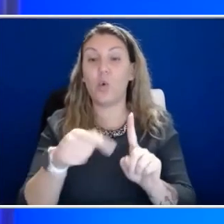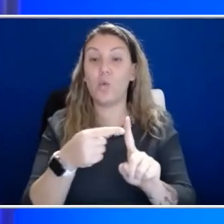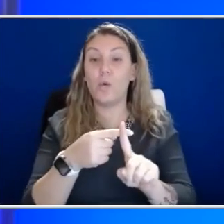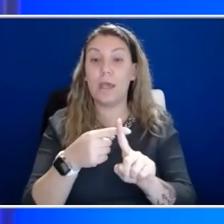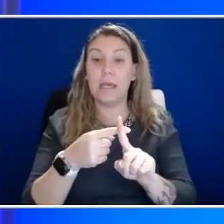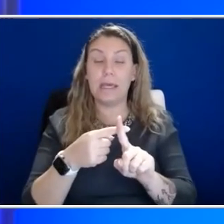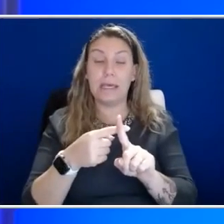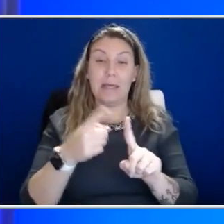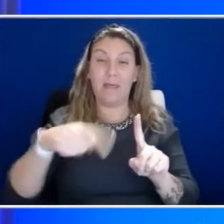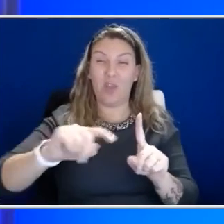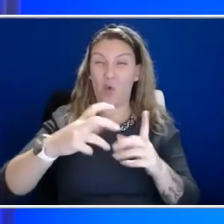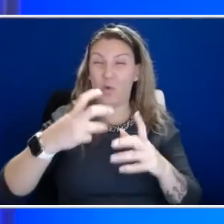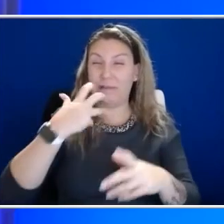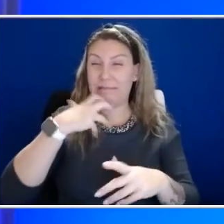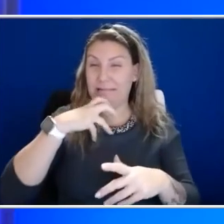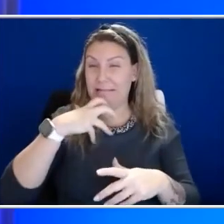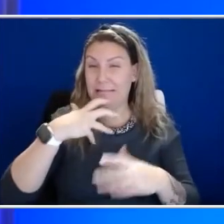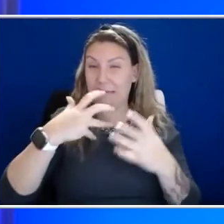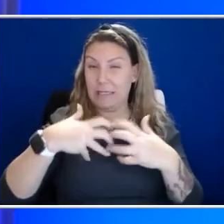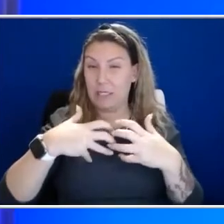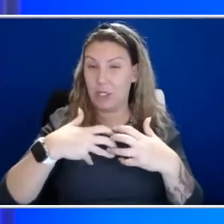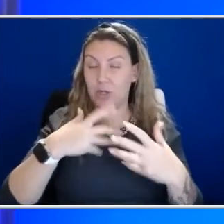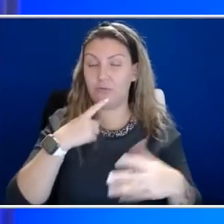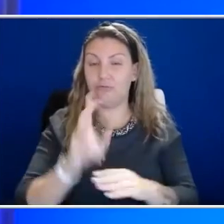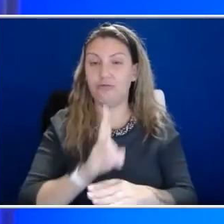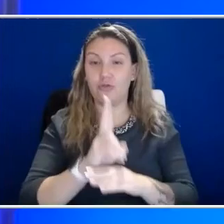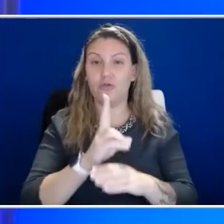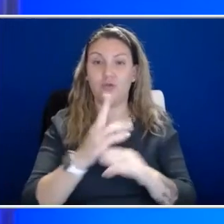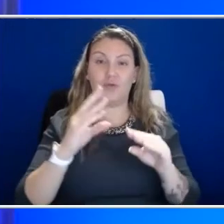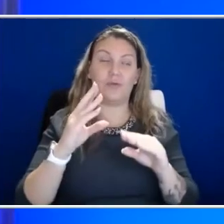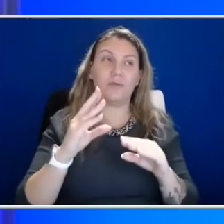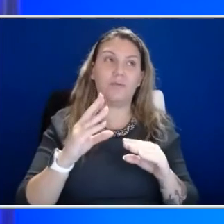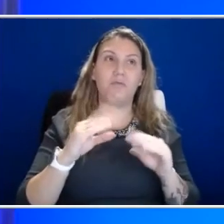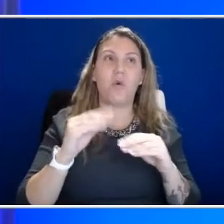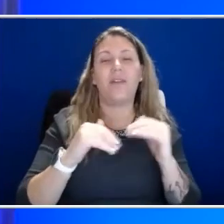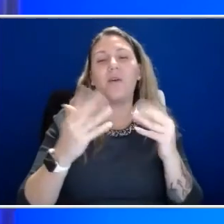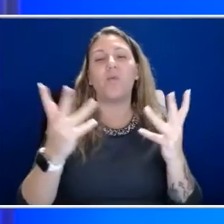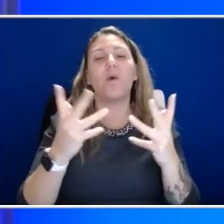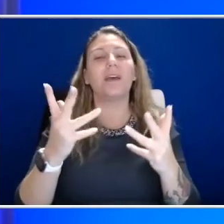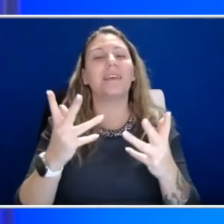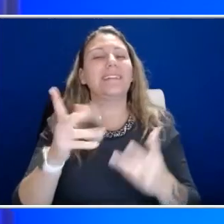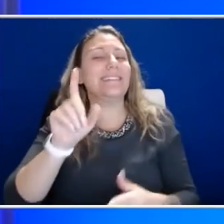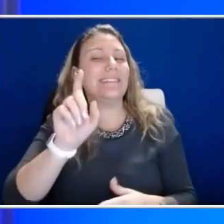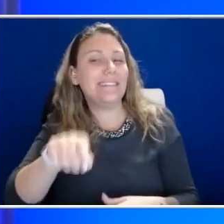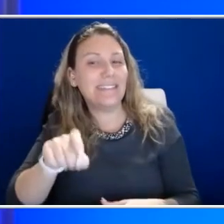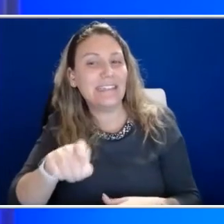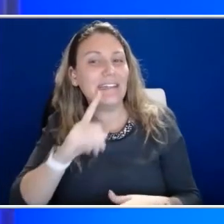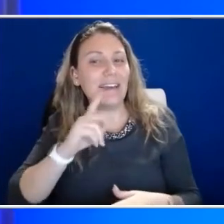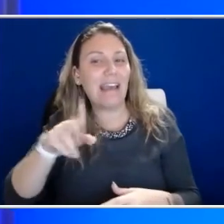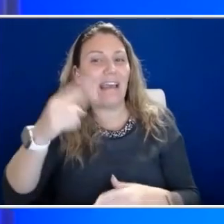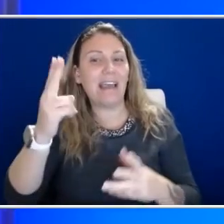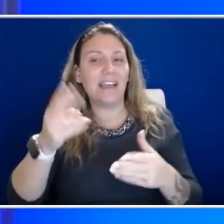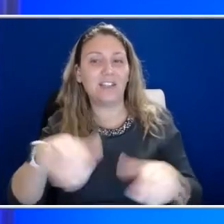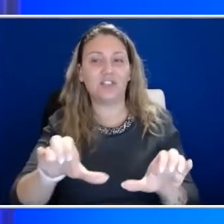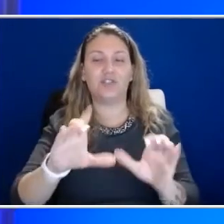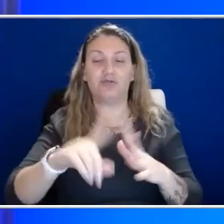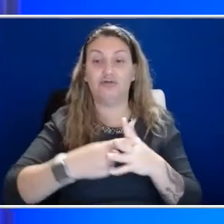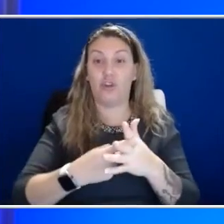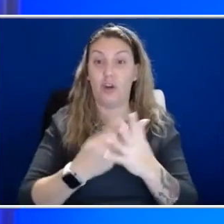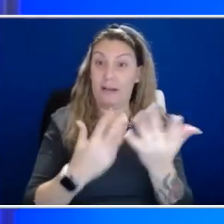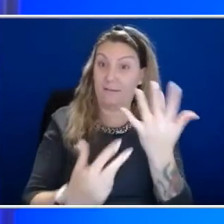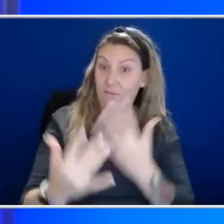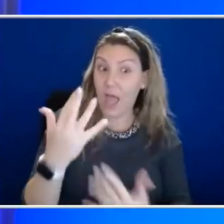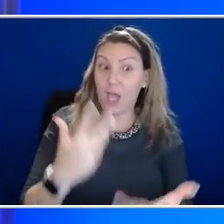used beyond its capacity, there are higher chances of kind of starting a fire from that.